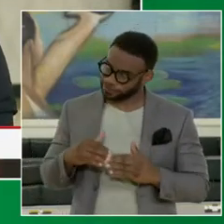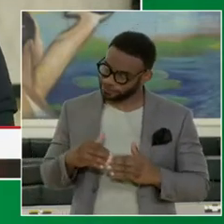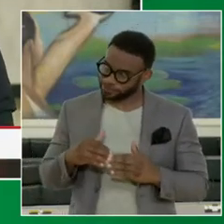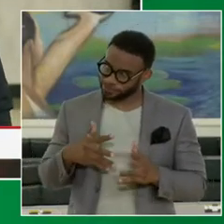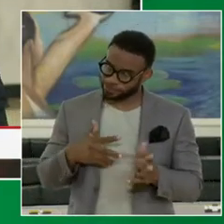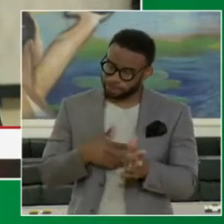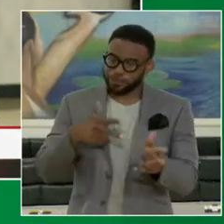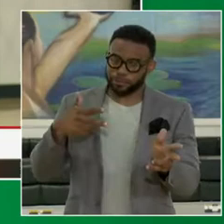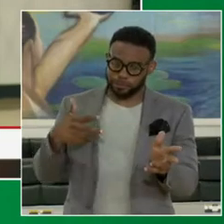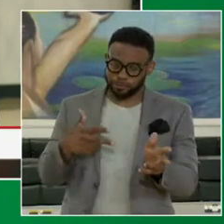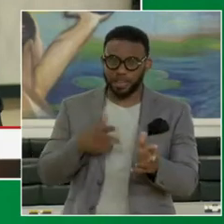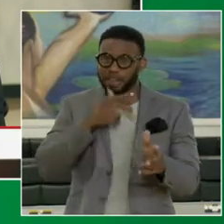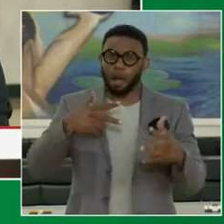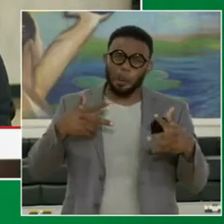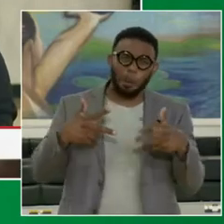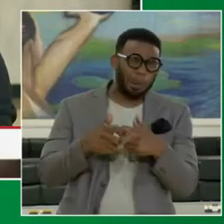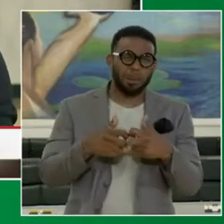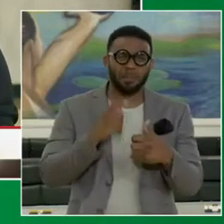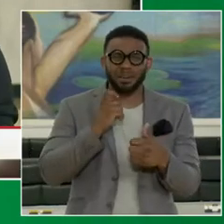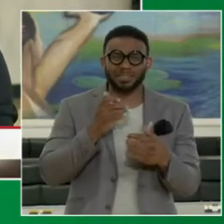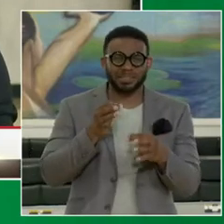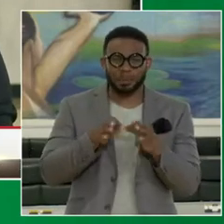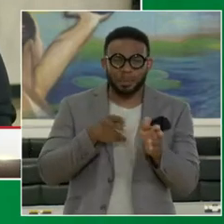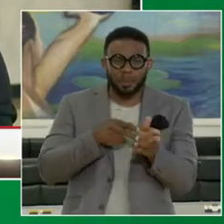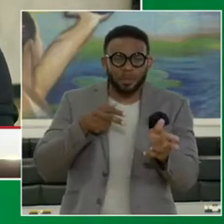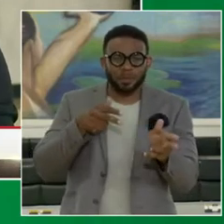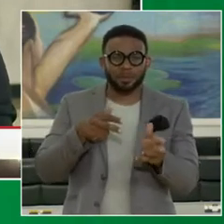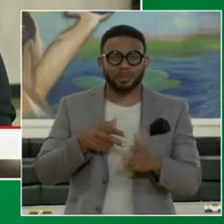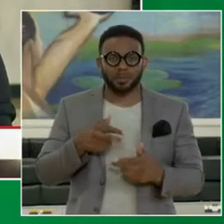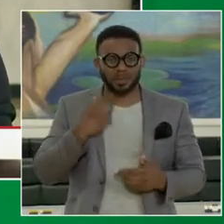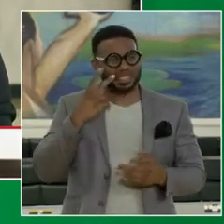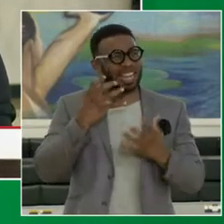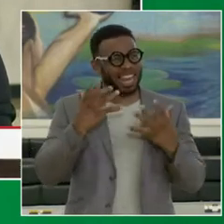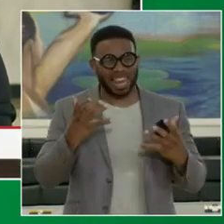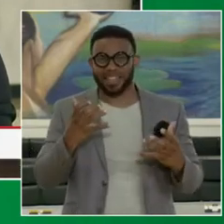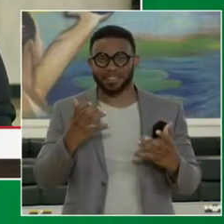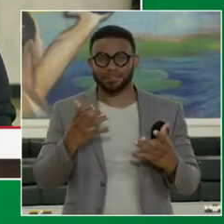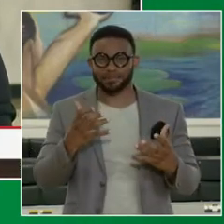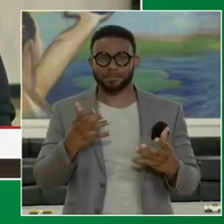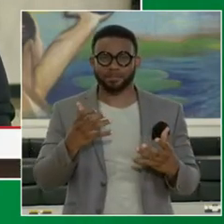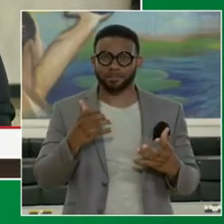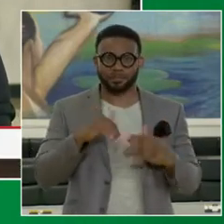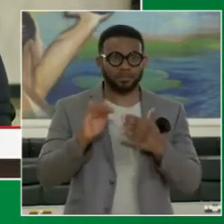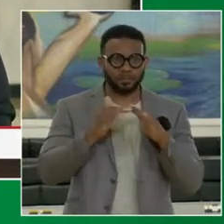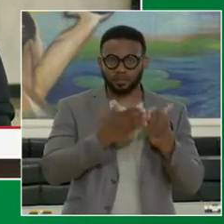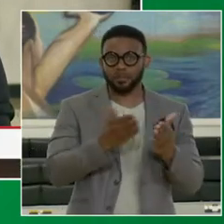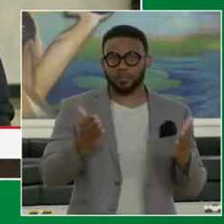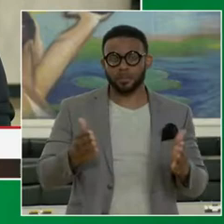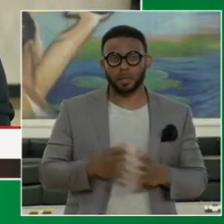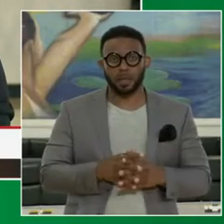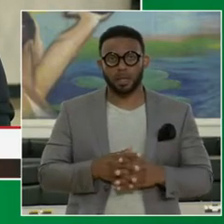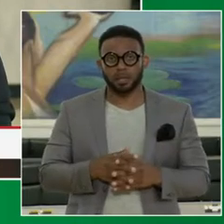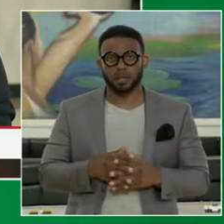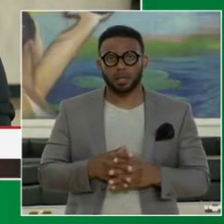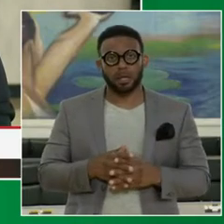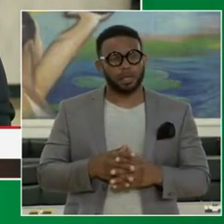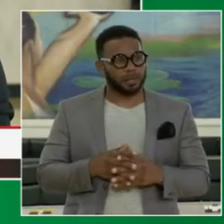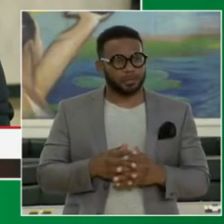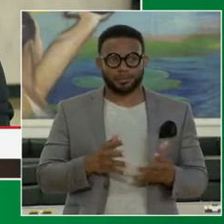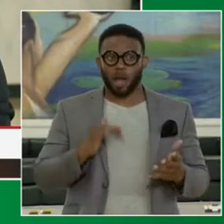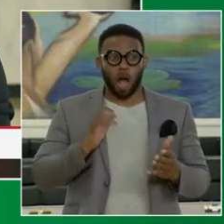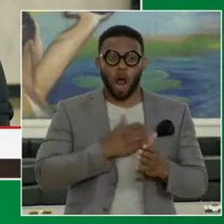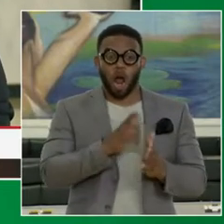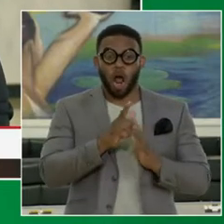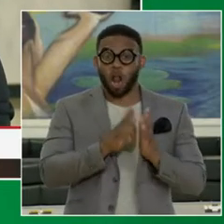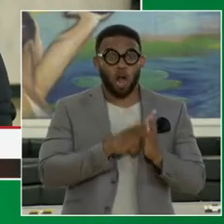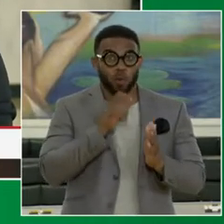our friends in the state and the Commonwealth. Yeah. But no, we see that a lot. And in the city, our laws don't